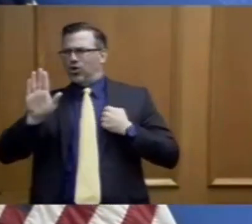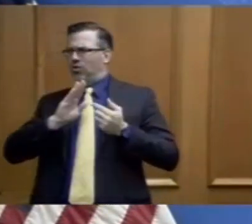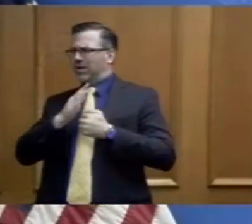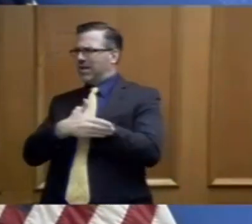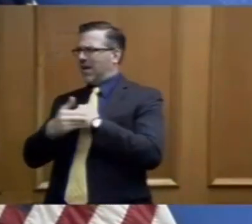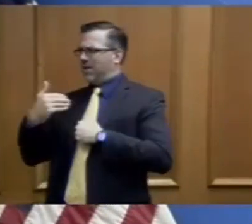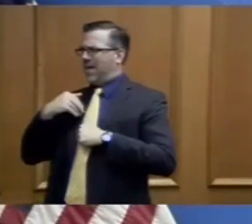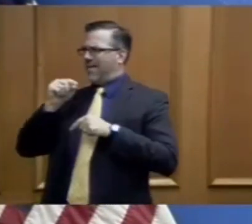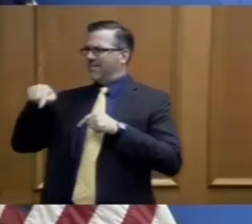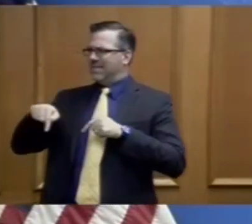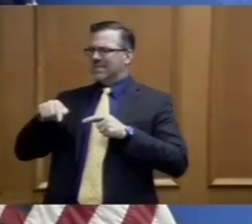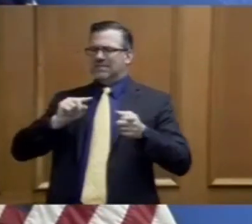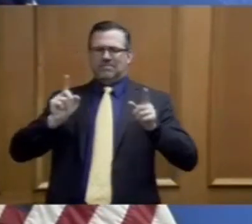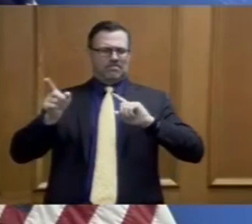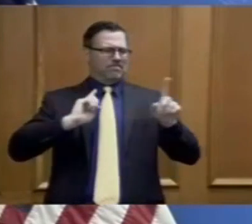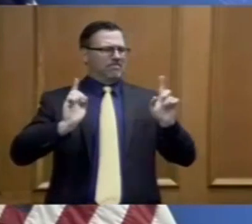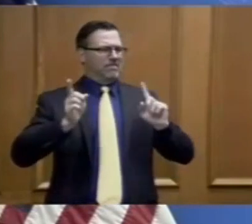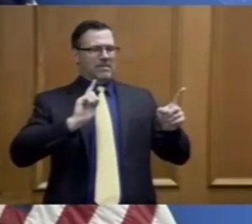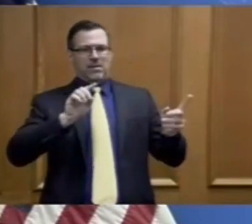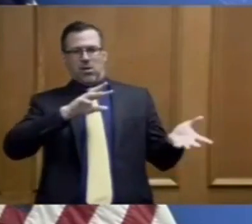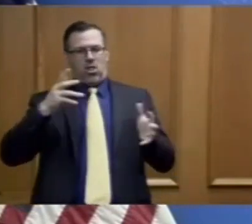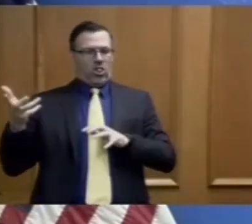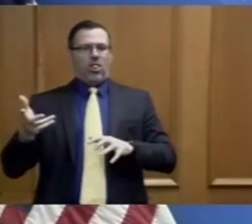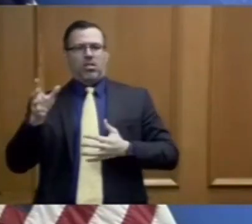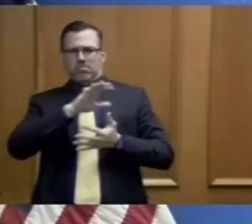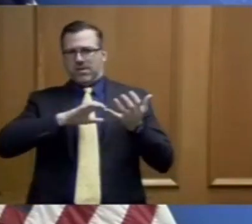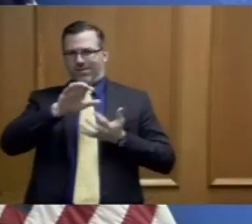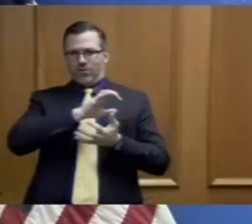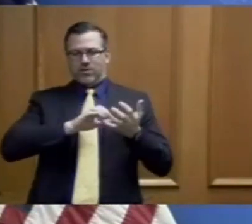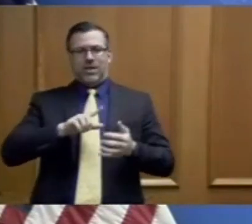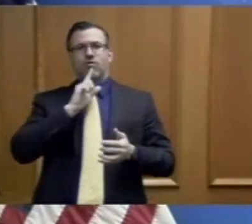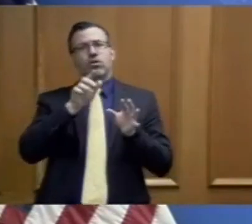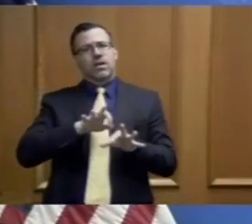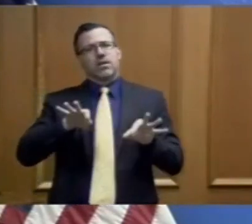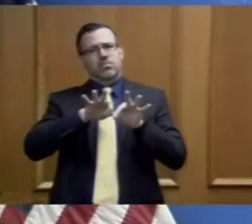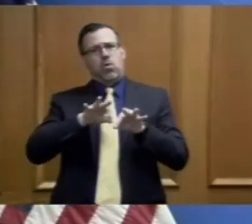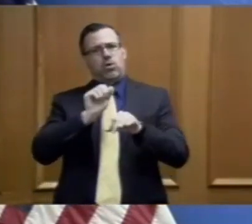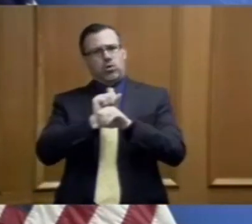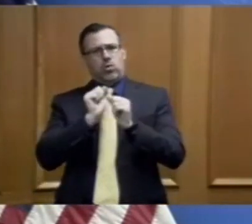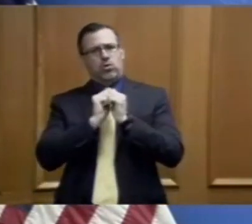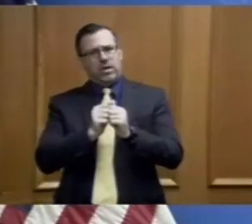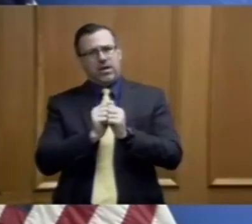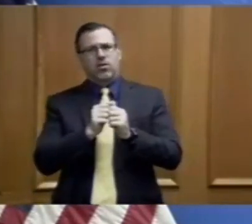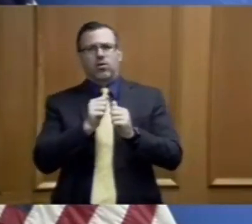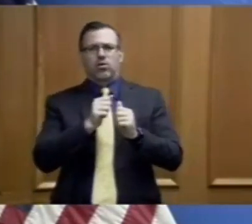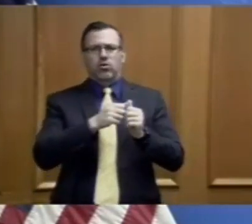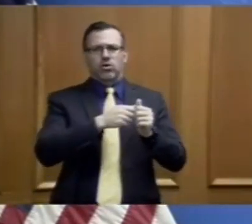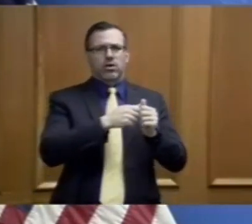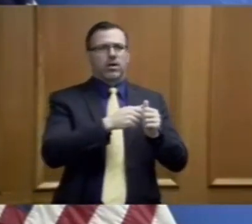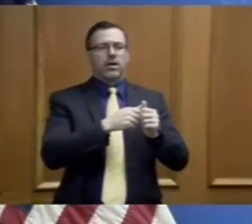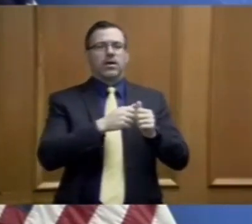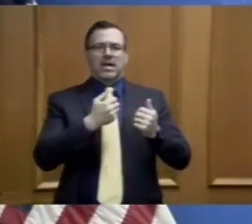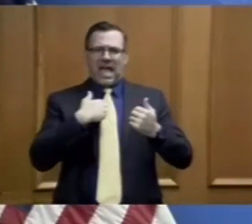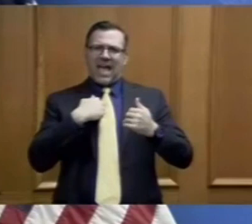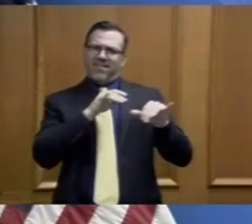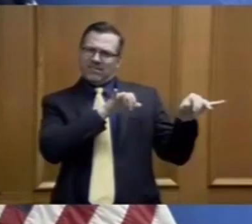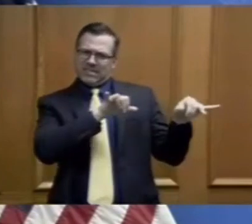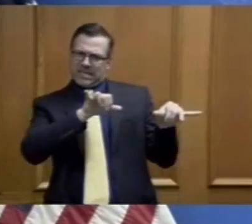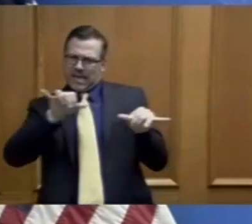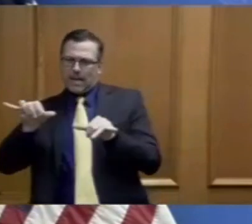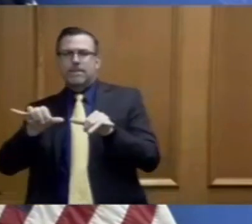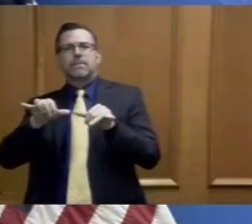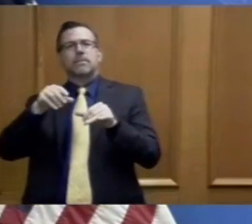have unique circumstances, which is why we want to work and have been working with the leaders from those metropolitan